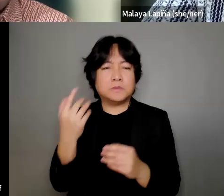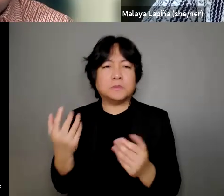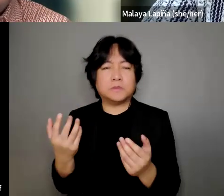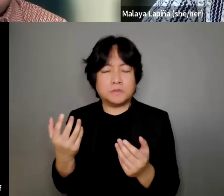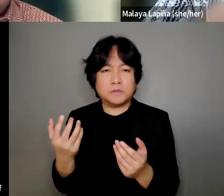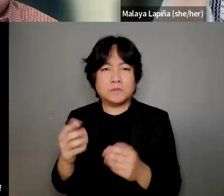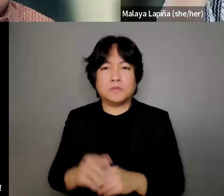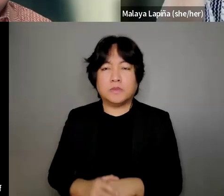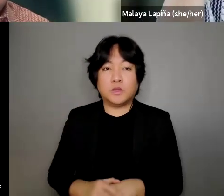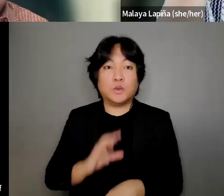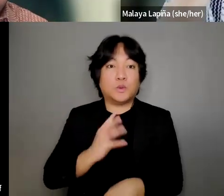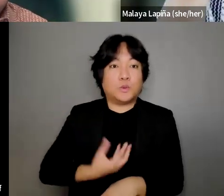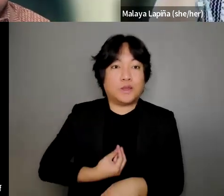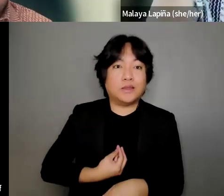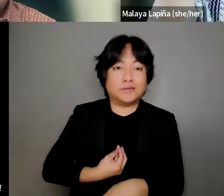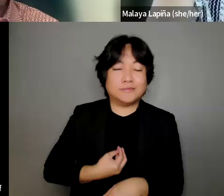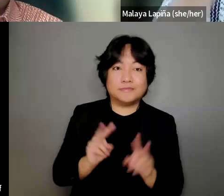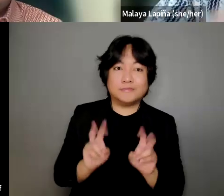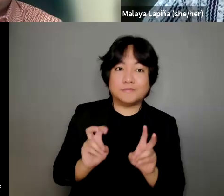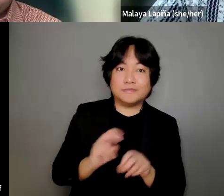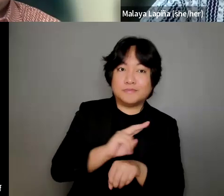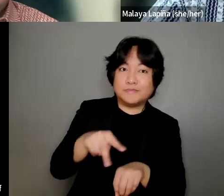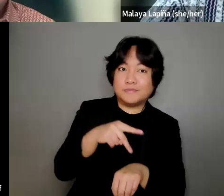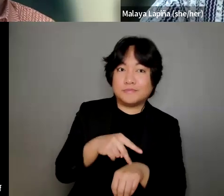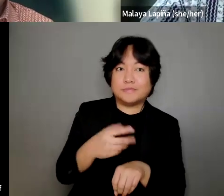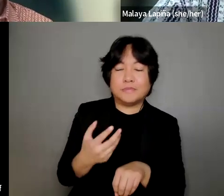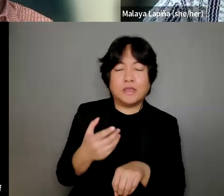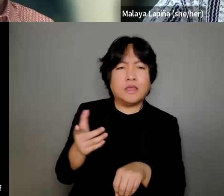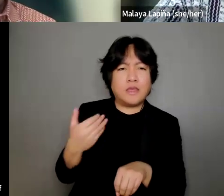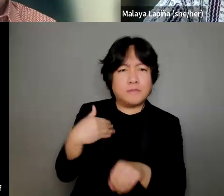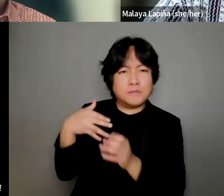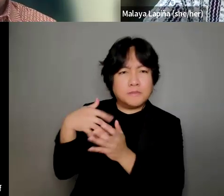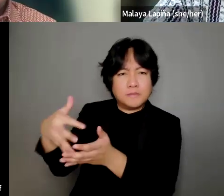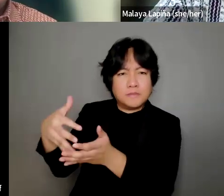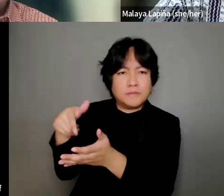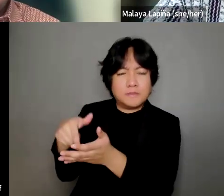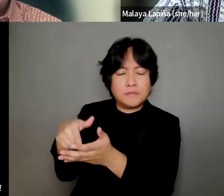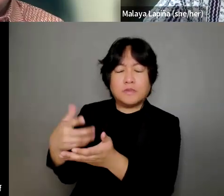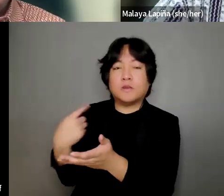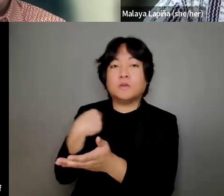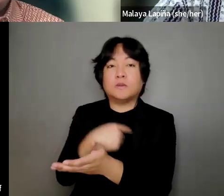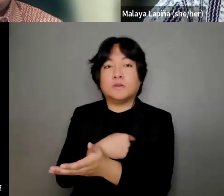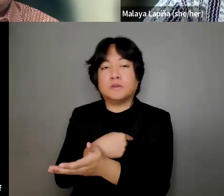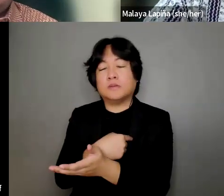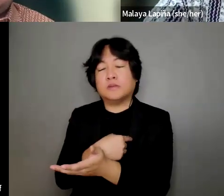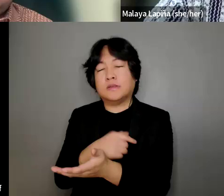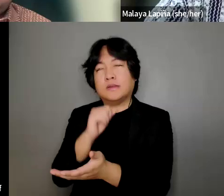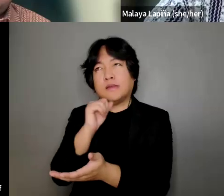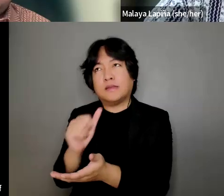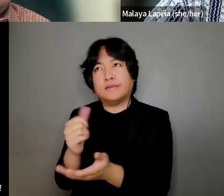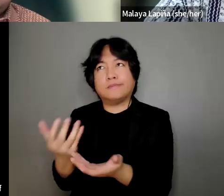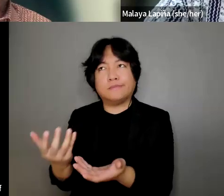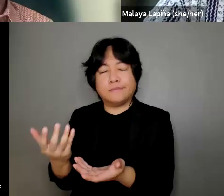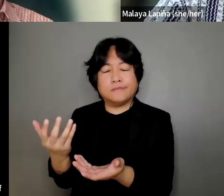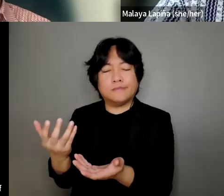trans studies in the Philippines, or if there is a field of trans studies, we're not that we are not wala pa tayo